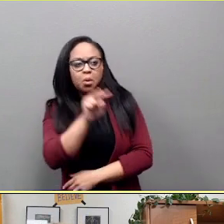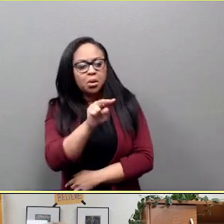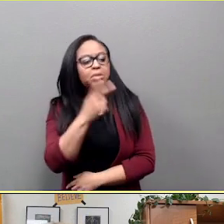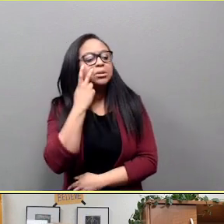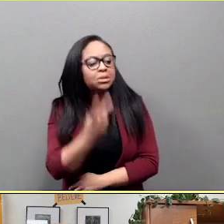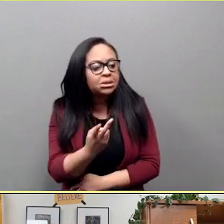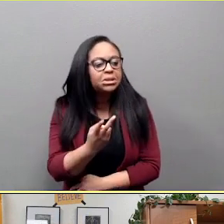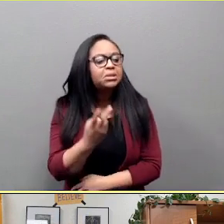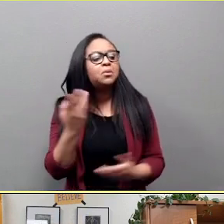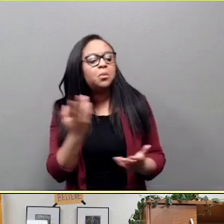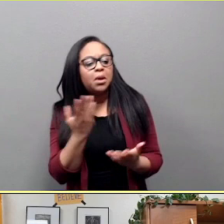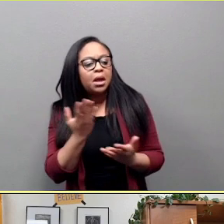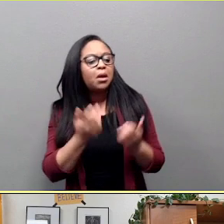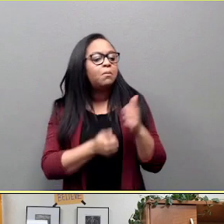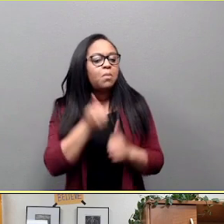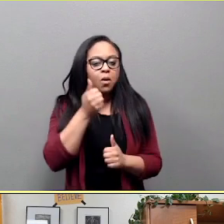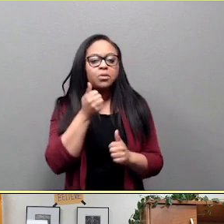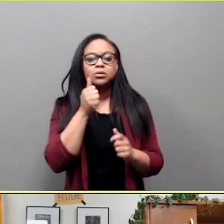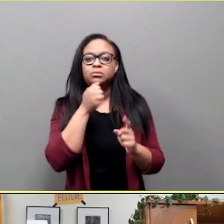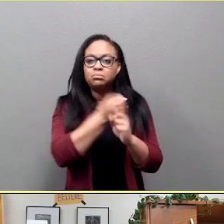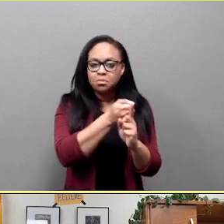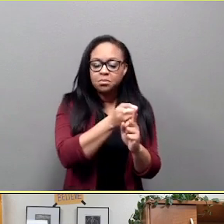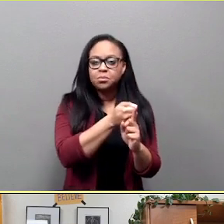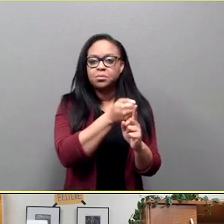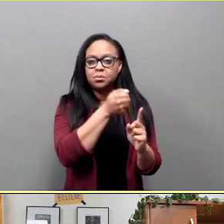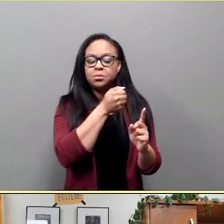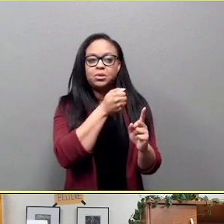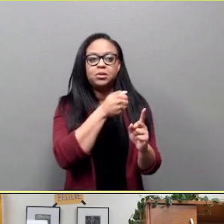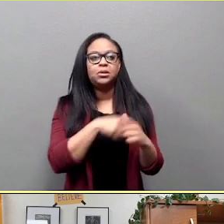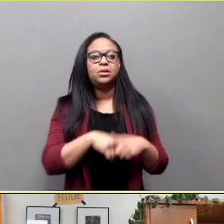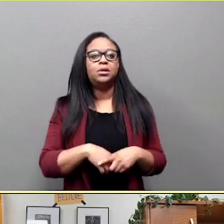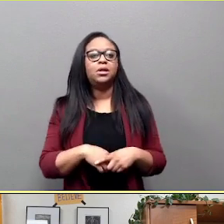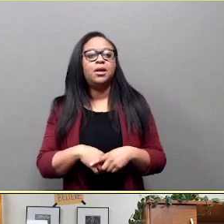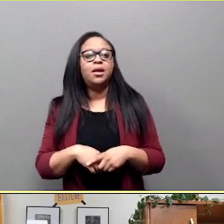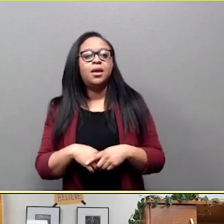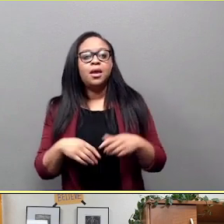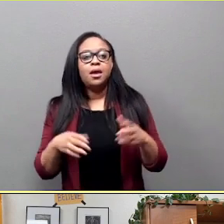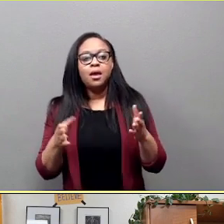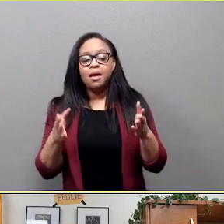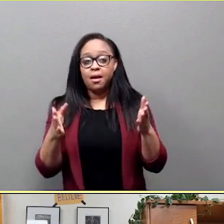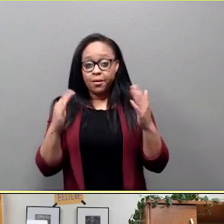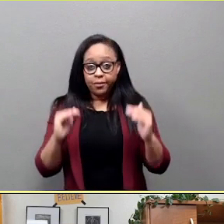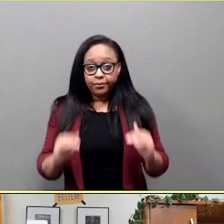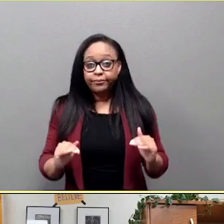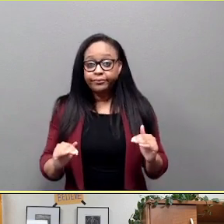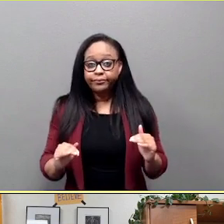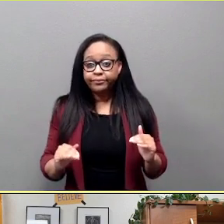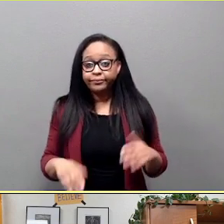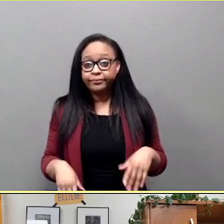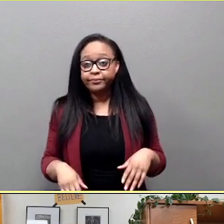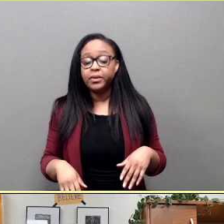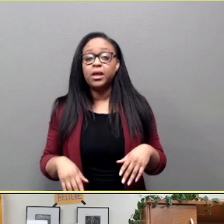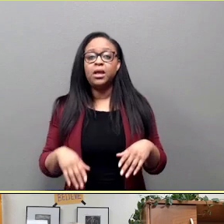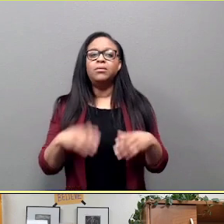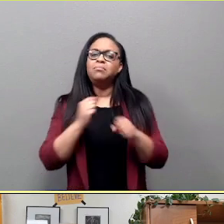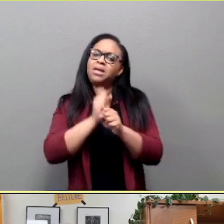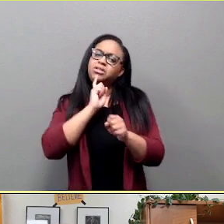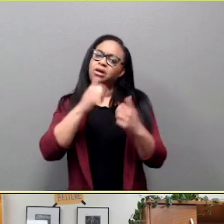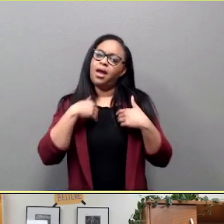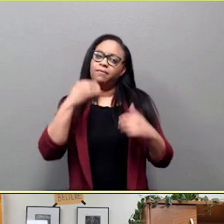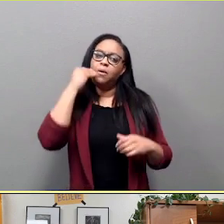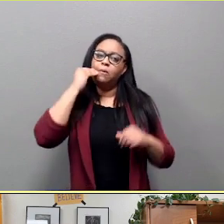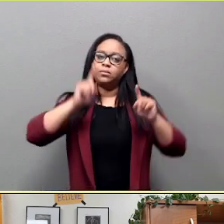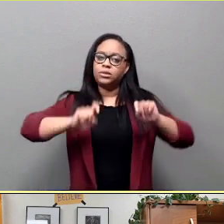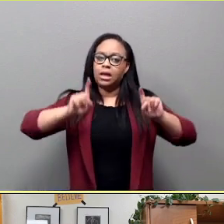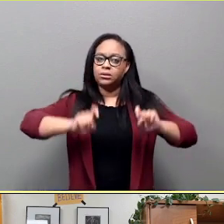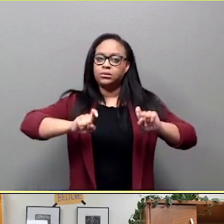those tests. Like, I think every family should have, I think you should have at least one or maybe 2 home tests per person that